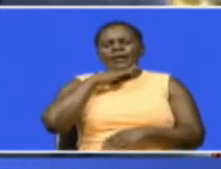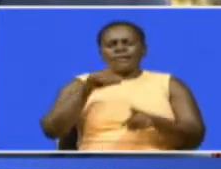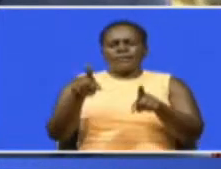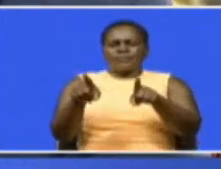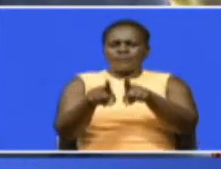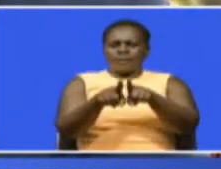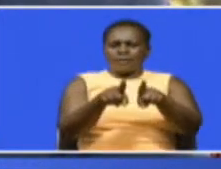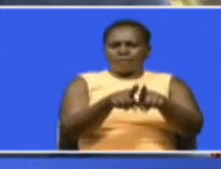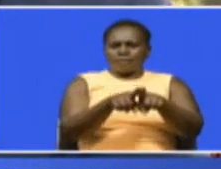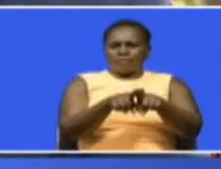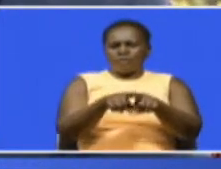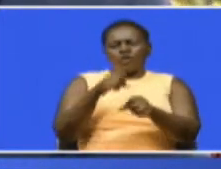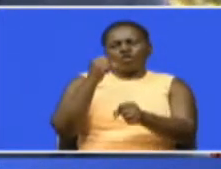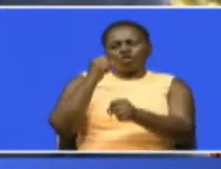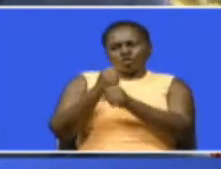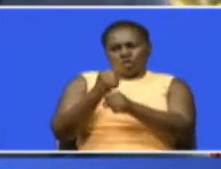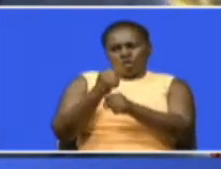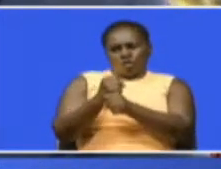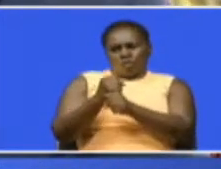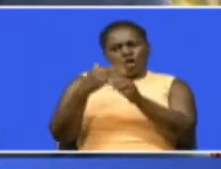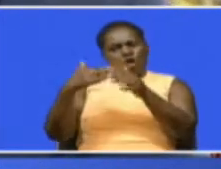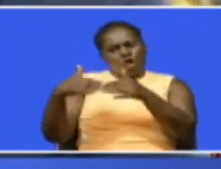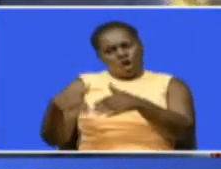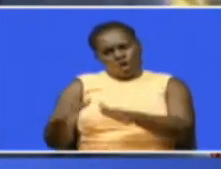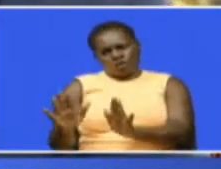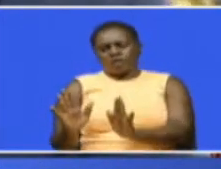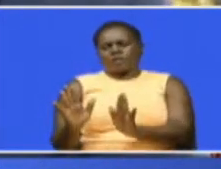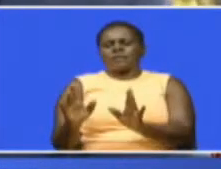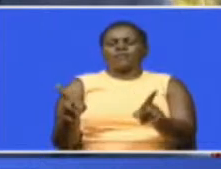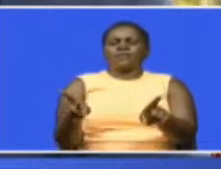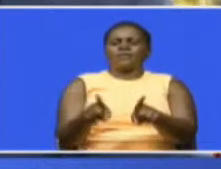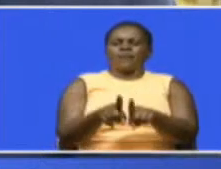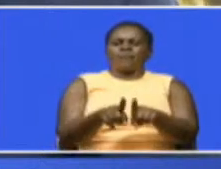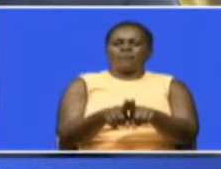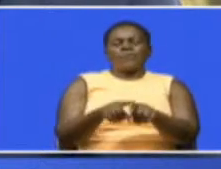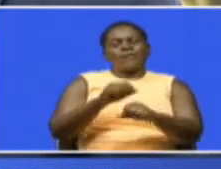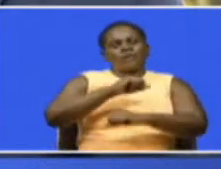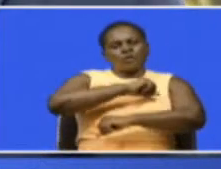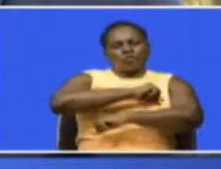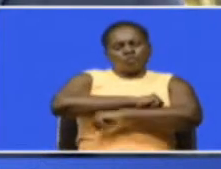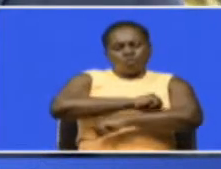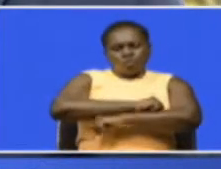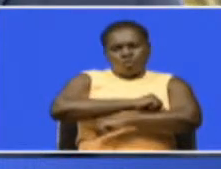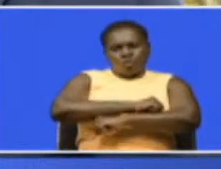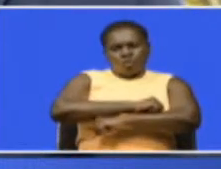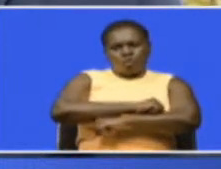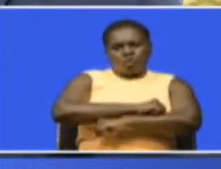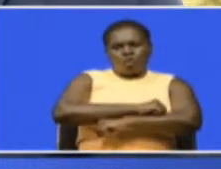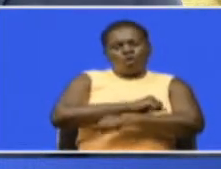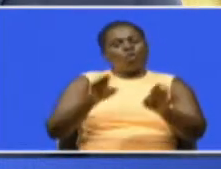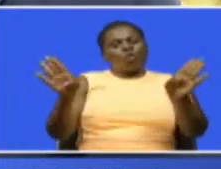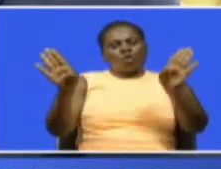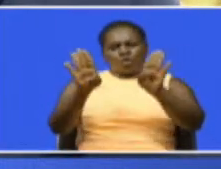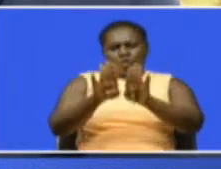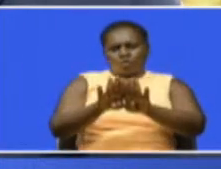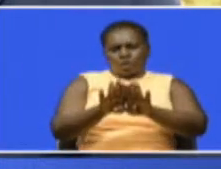of jobs have been lost, and schools have been